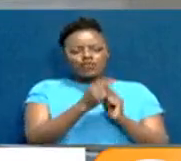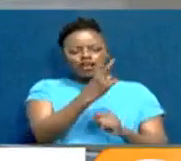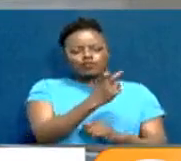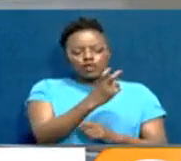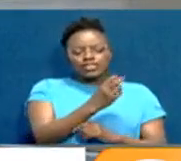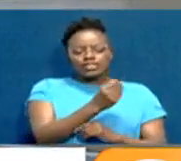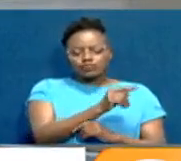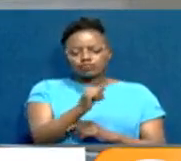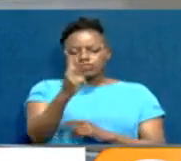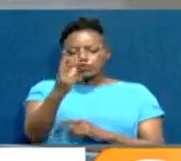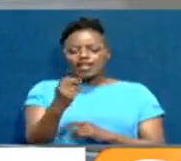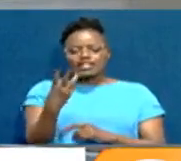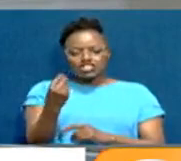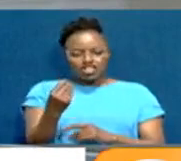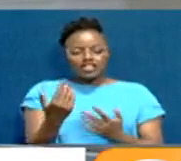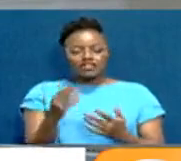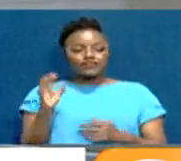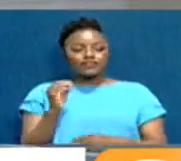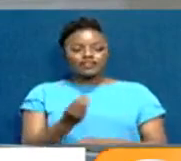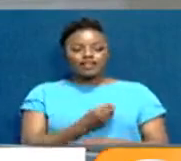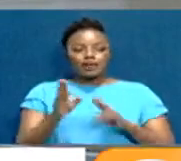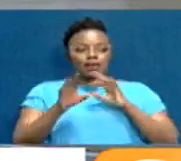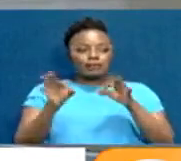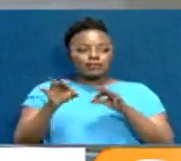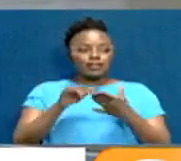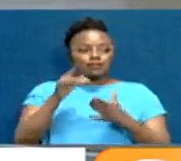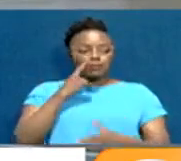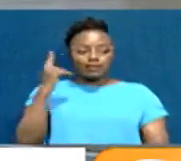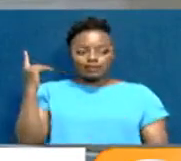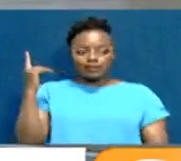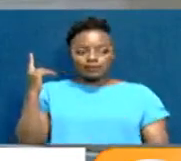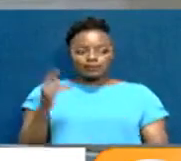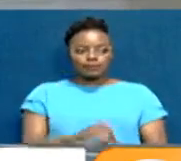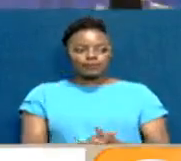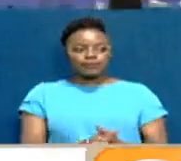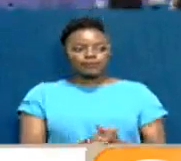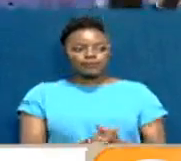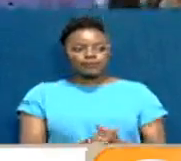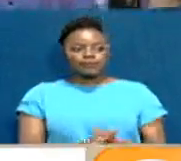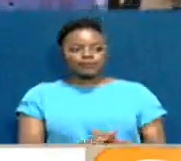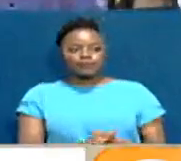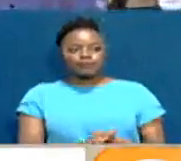20 shillings to 30 shillings. Faisal Ahmed has more on this story.